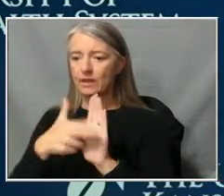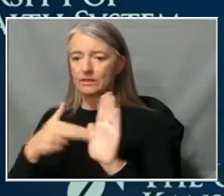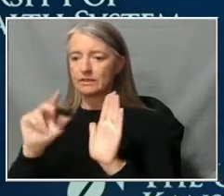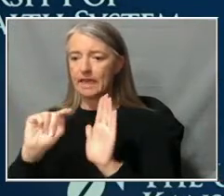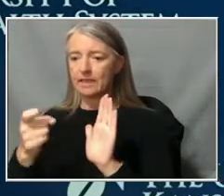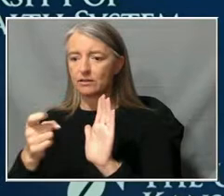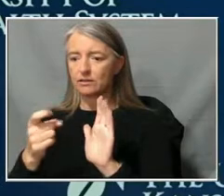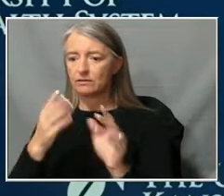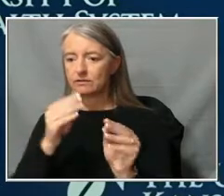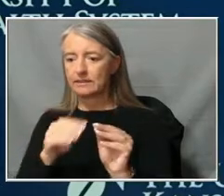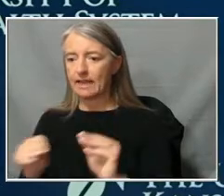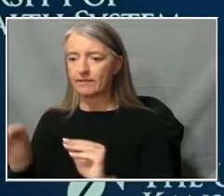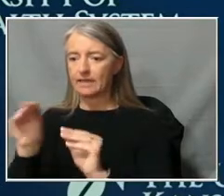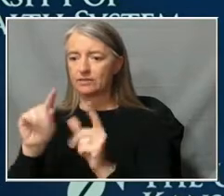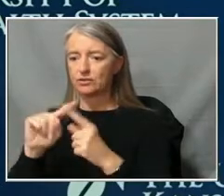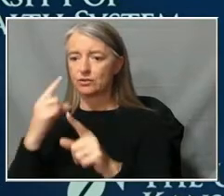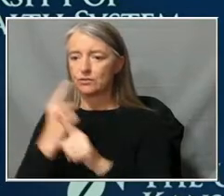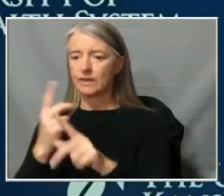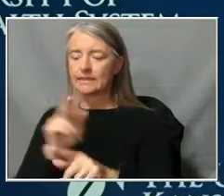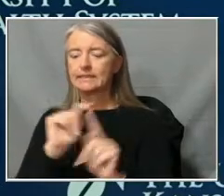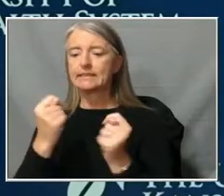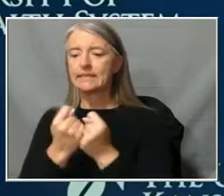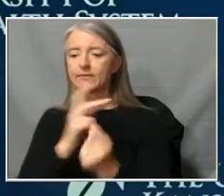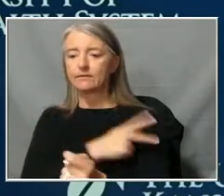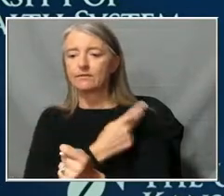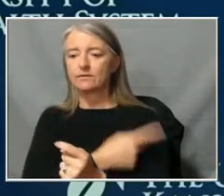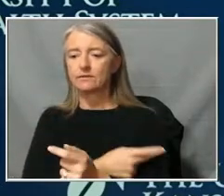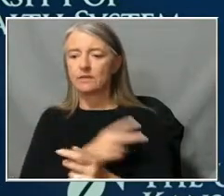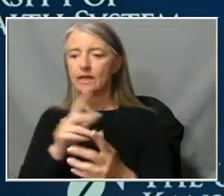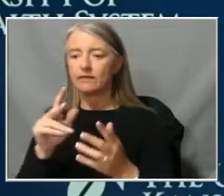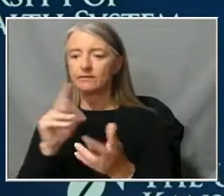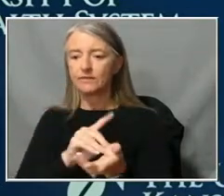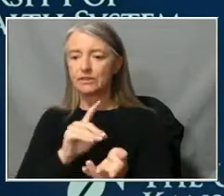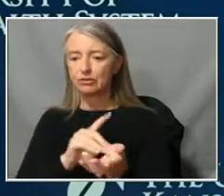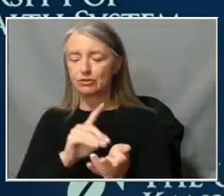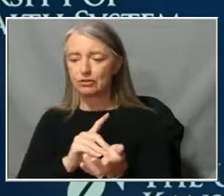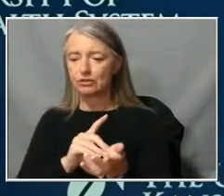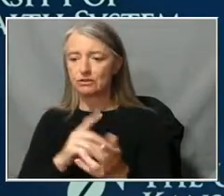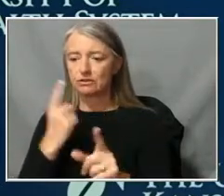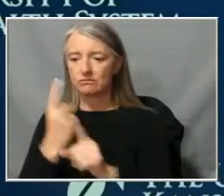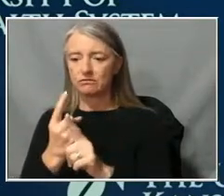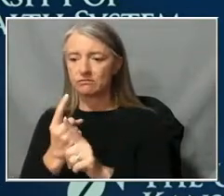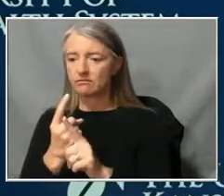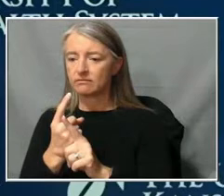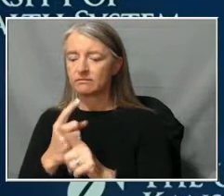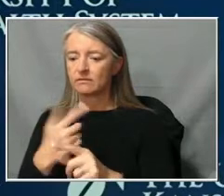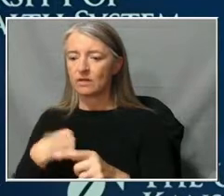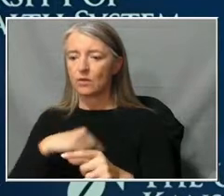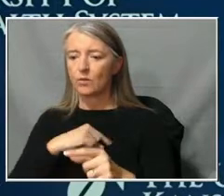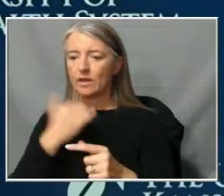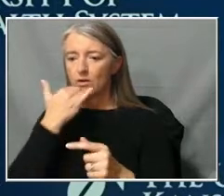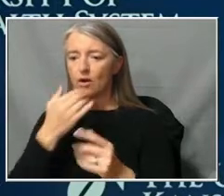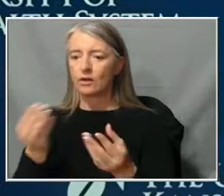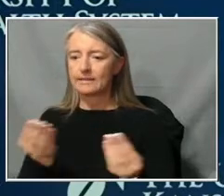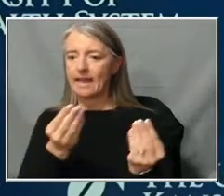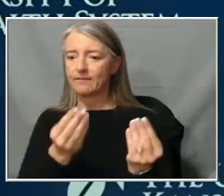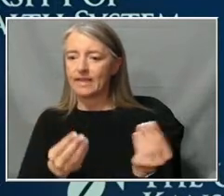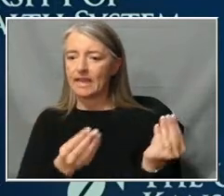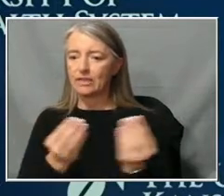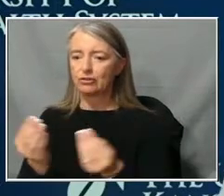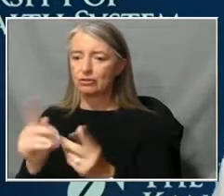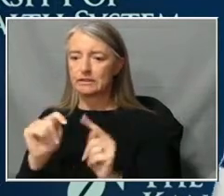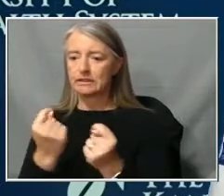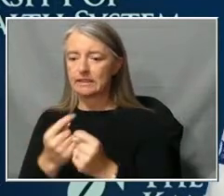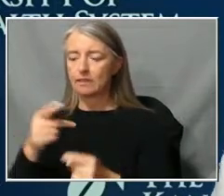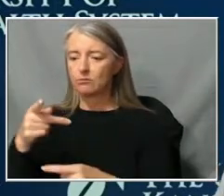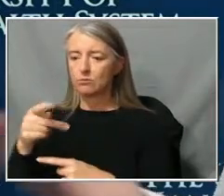navigated to the right team of physicians to do the consultation. And we have many patients who call a navigation team and say proton therapy,